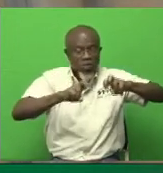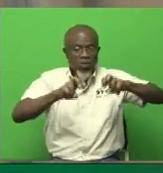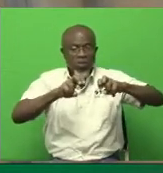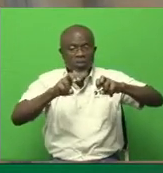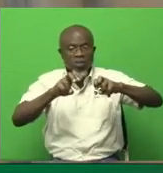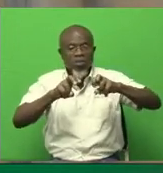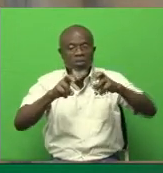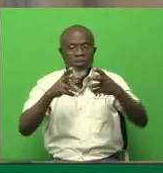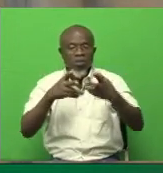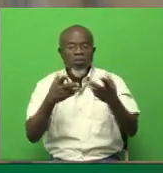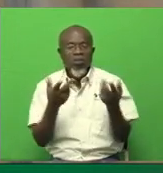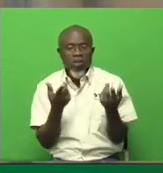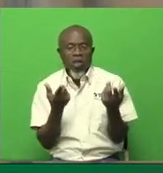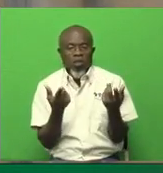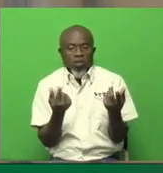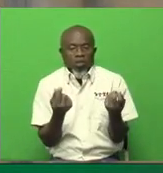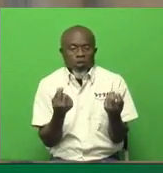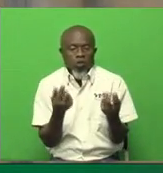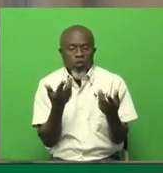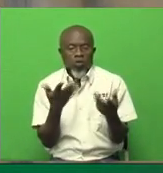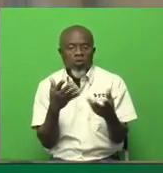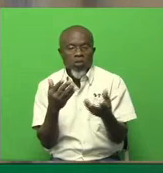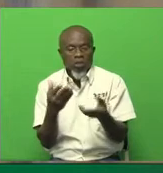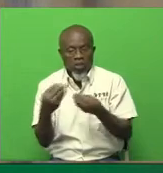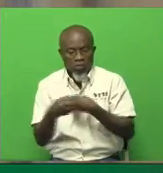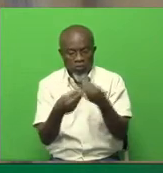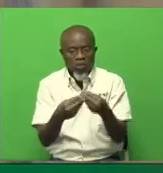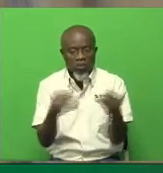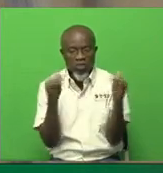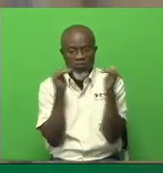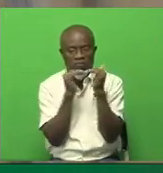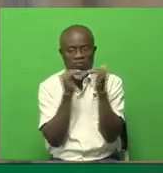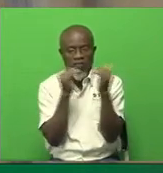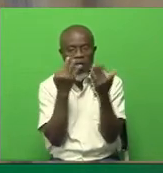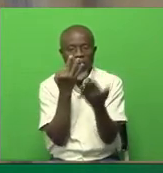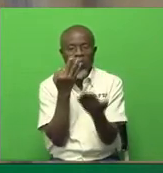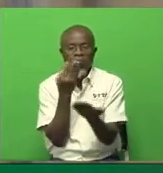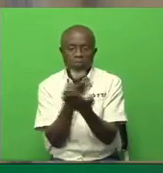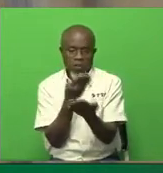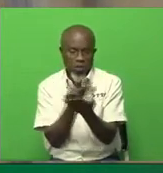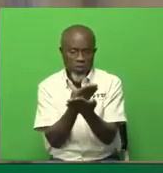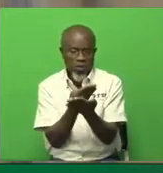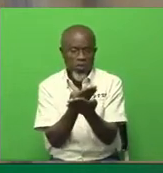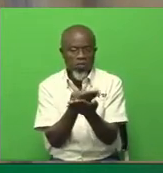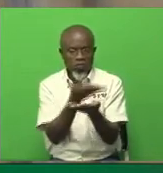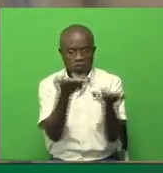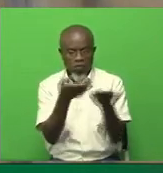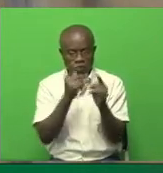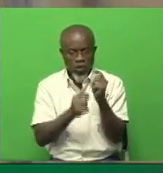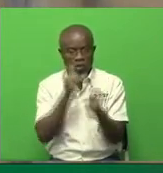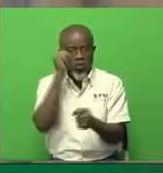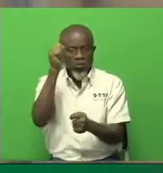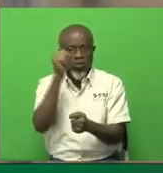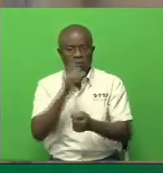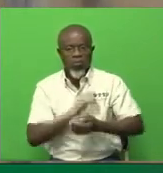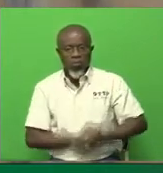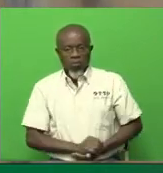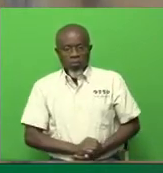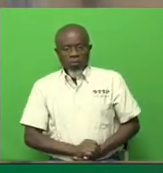producing this Fair budget to Trinidad and Tobago when I say a fair budget to Trinidad and Tobago